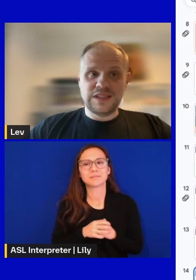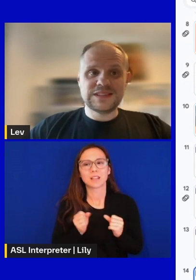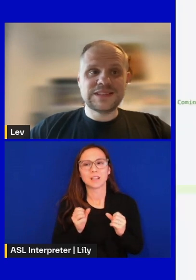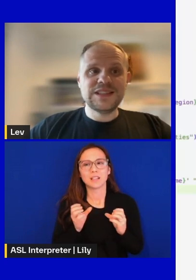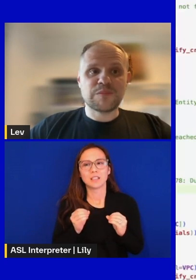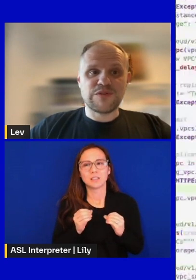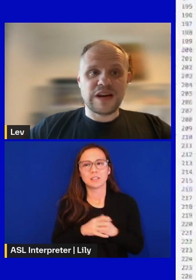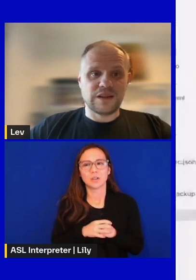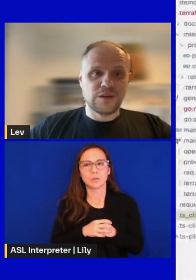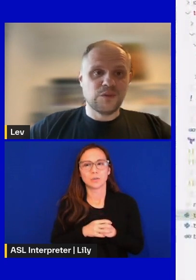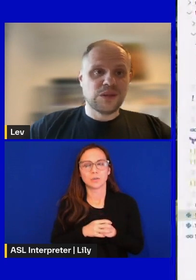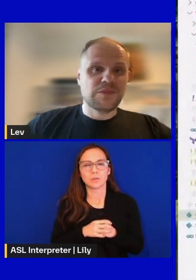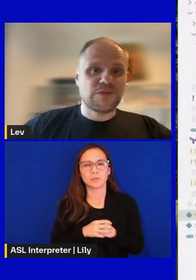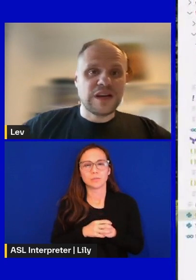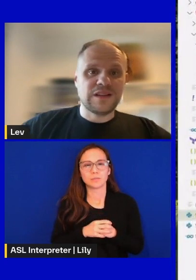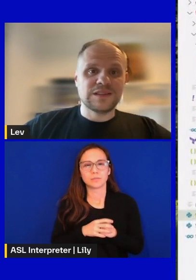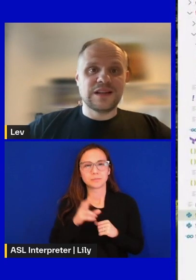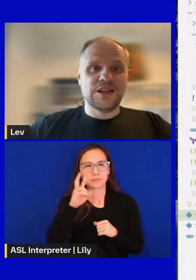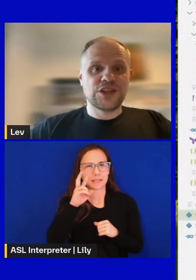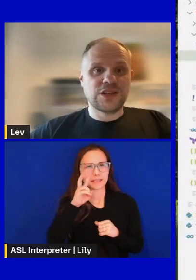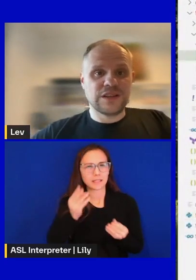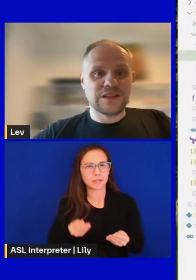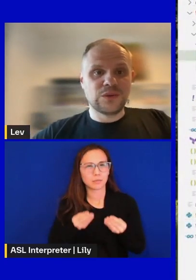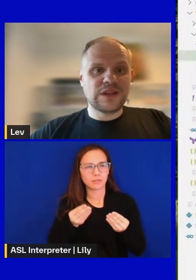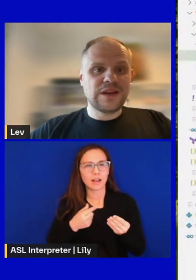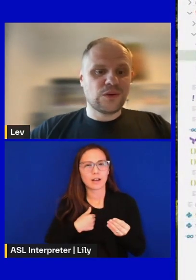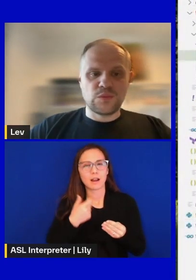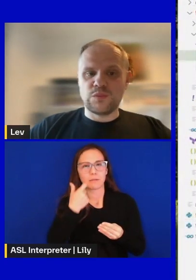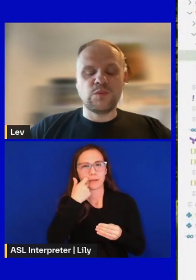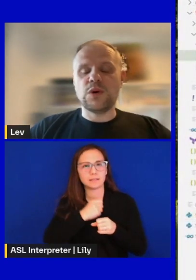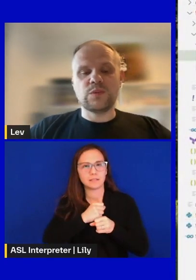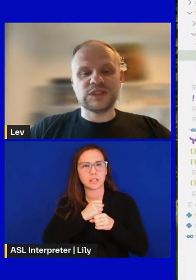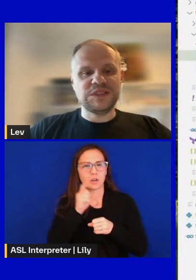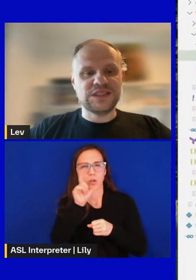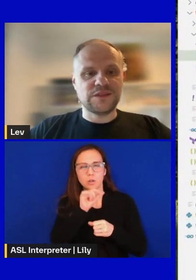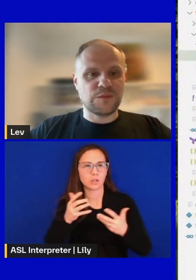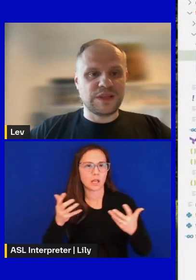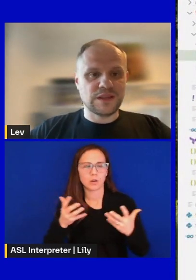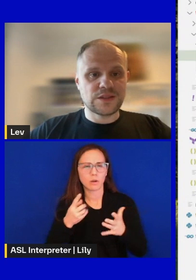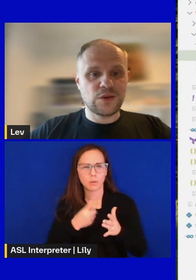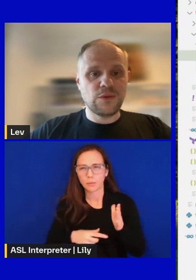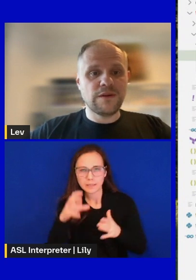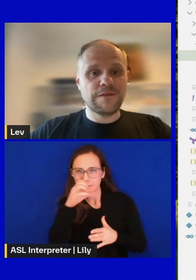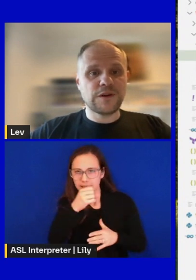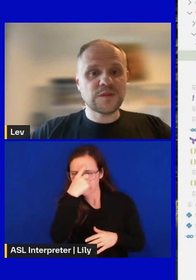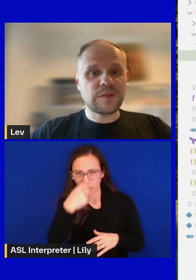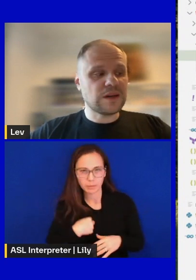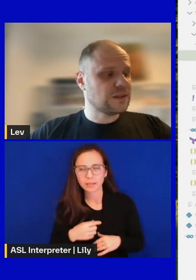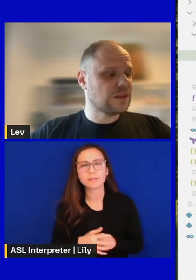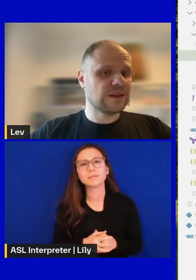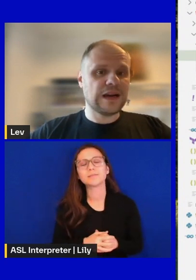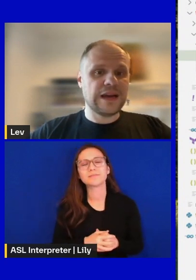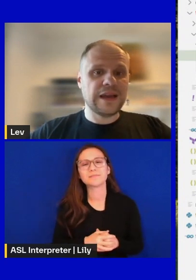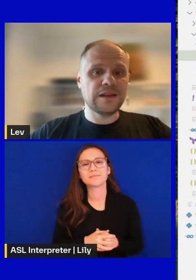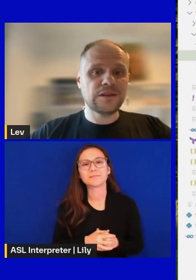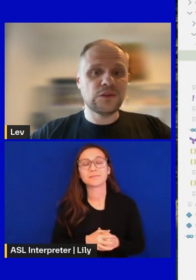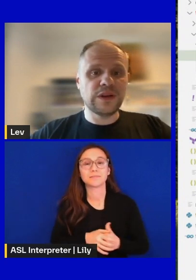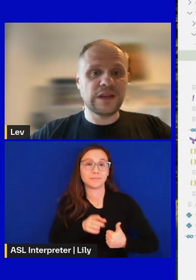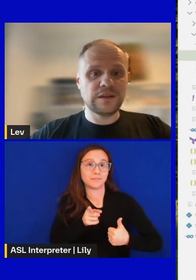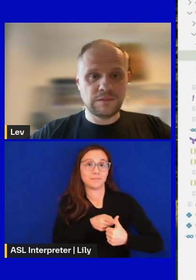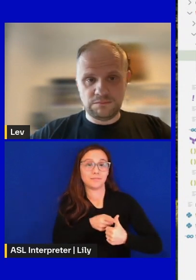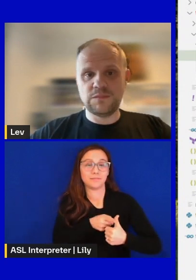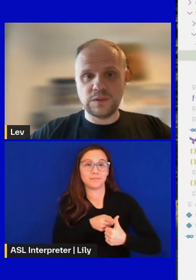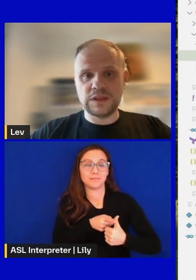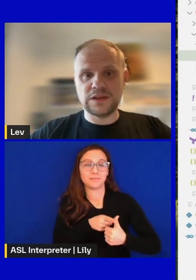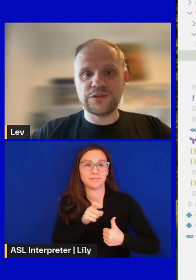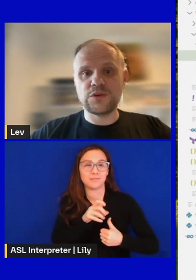So let's see the provider, what the provider that I generated looked like, or what was missing for me. So first part, I had to